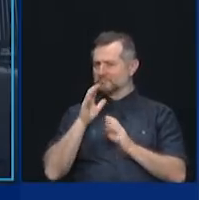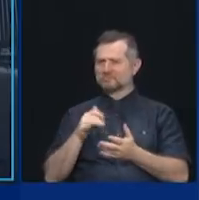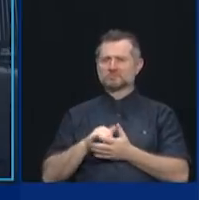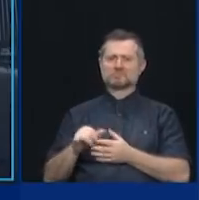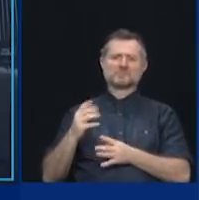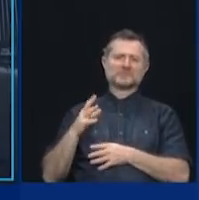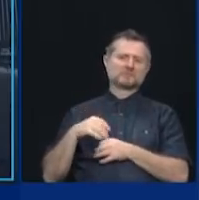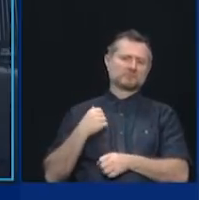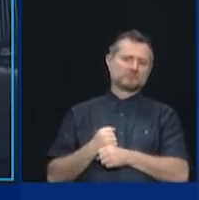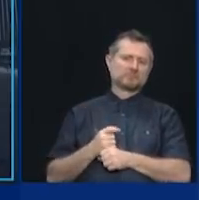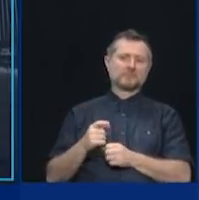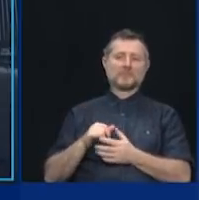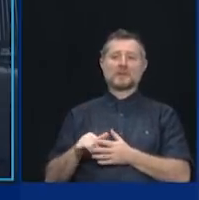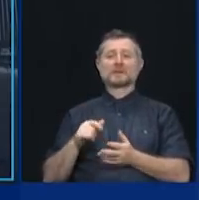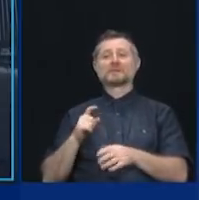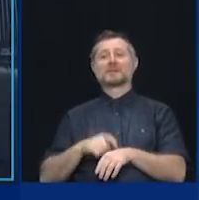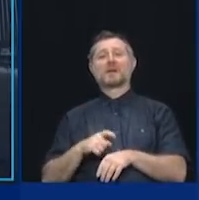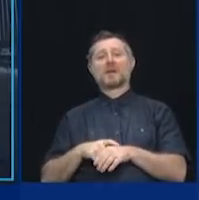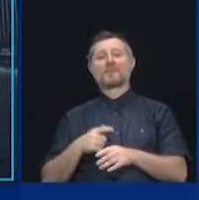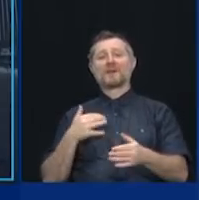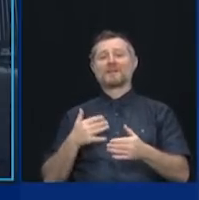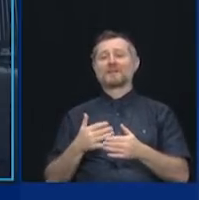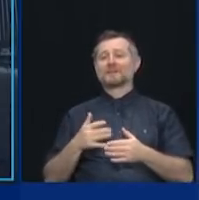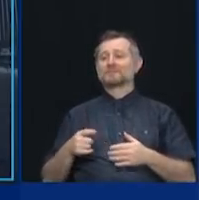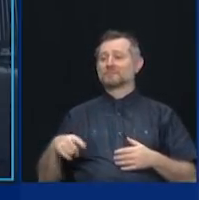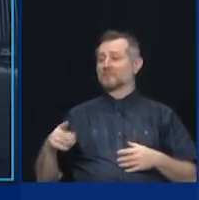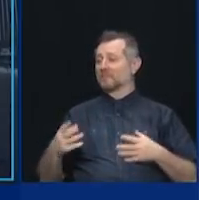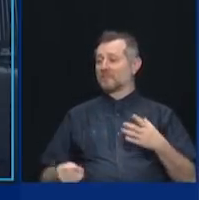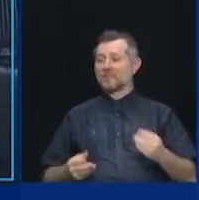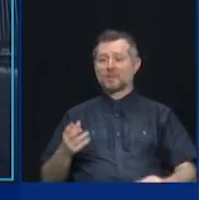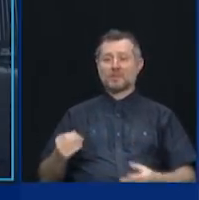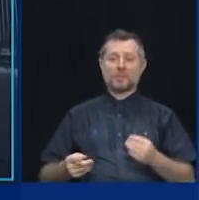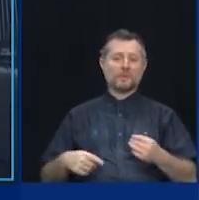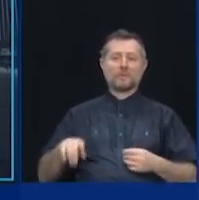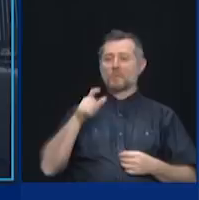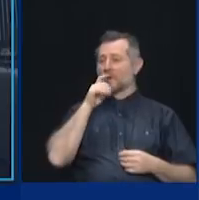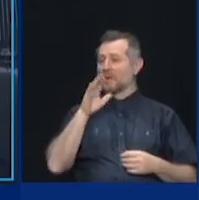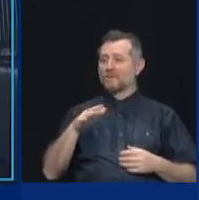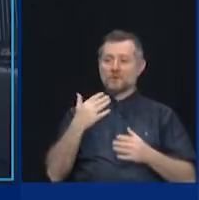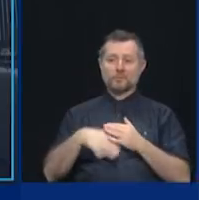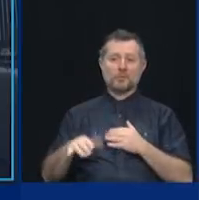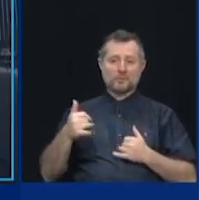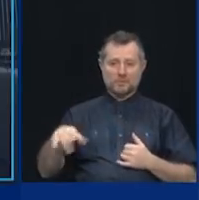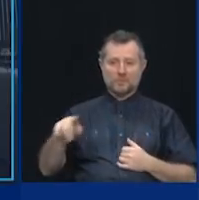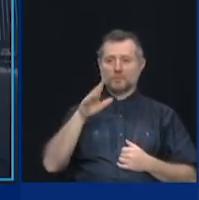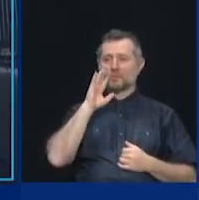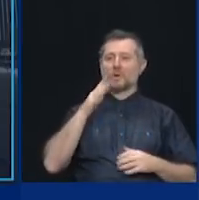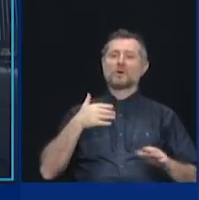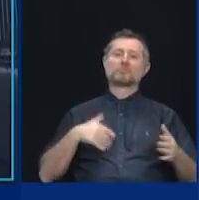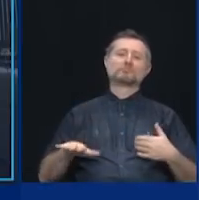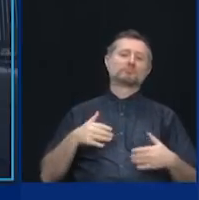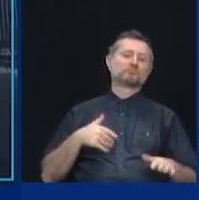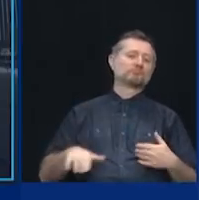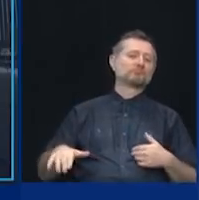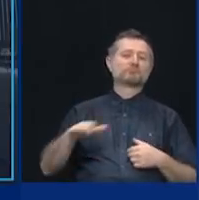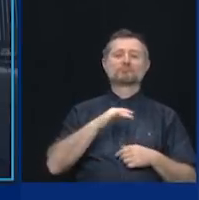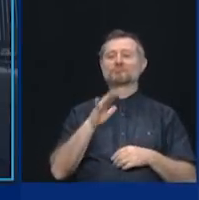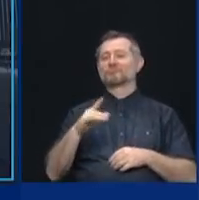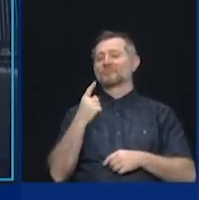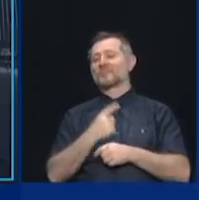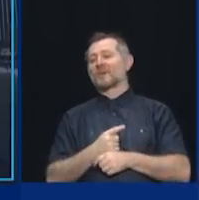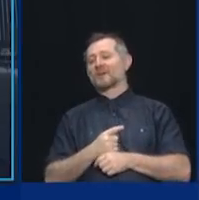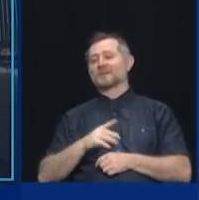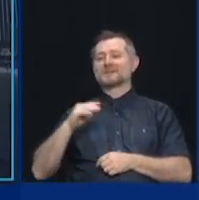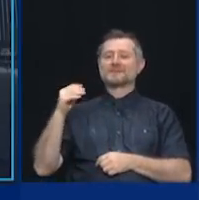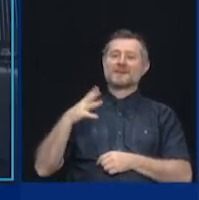to come, when we are all gone, people not yet born will walk in the sunshine of their own days because of what